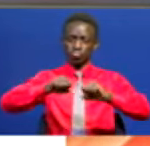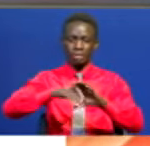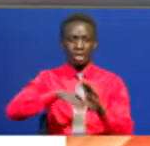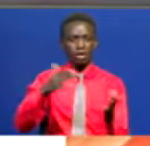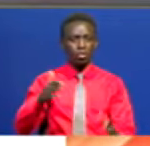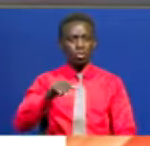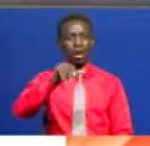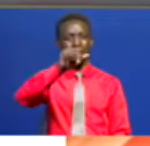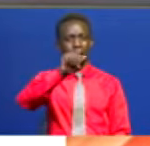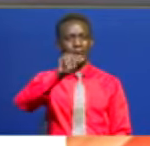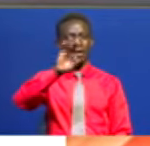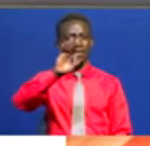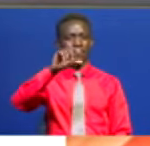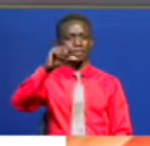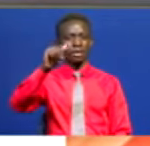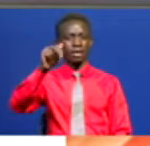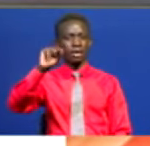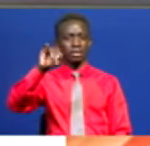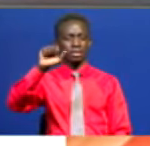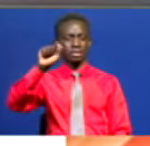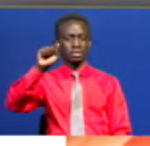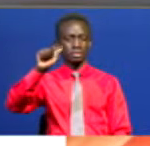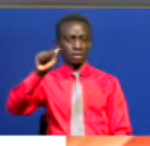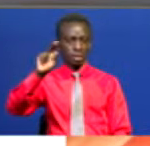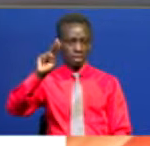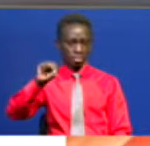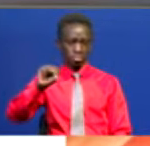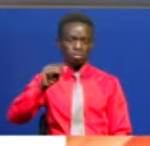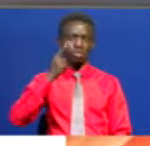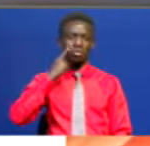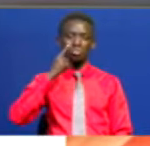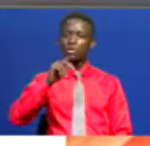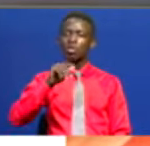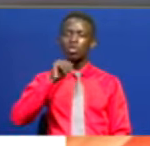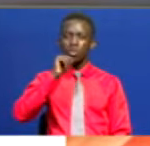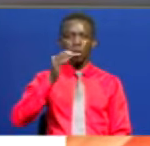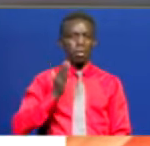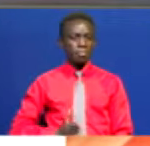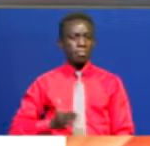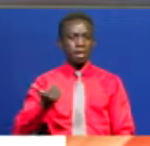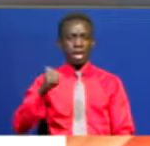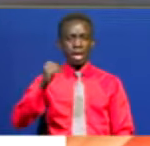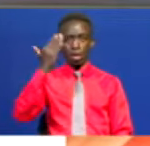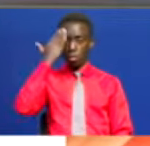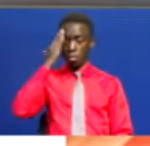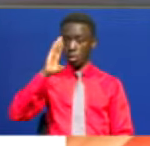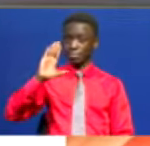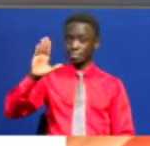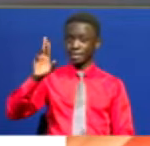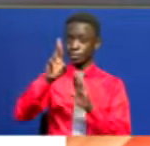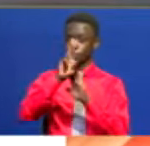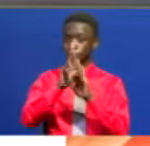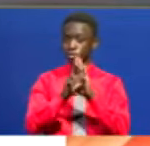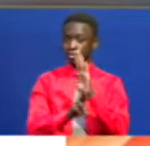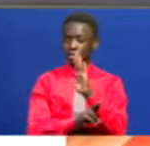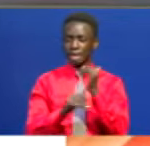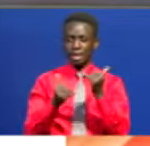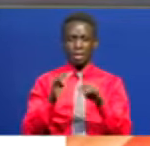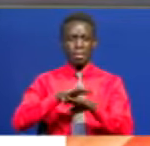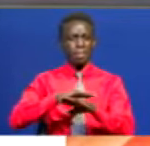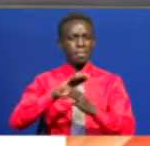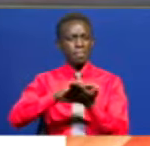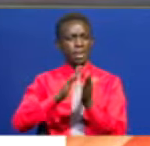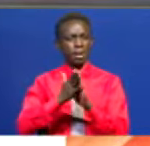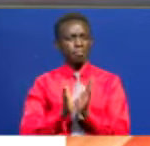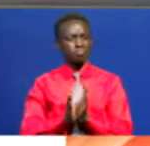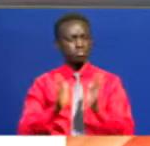formally recognized their rule. Engaging with the Taliban government remains deeply controversial. This and more in the